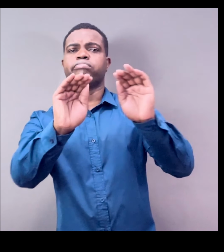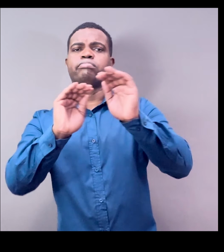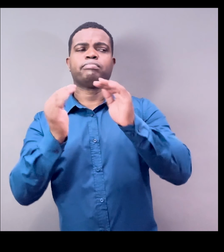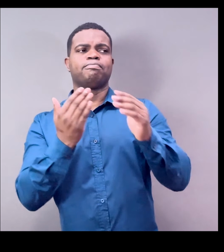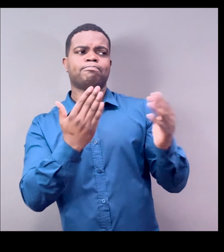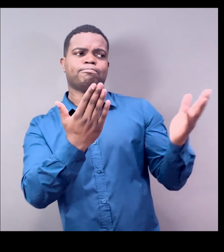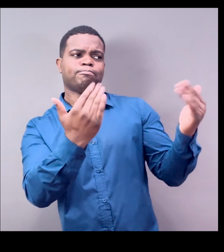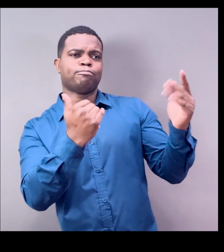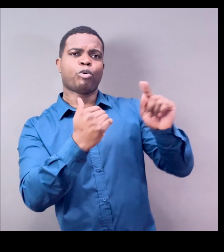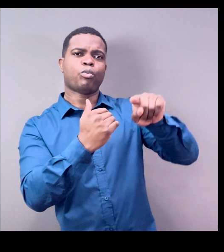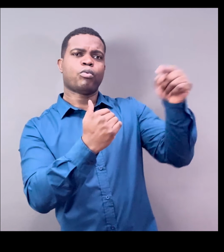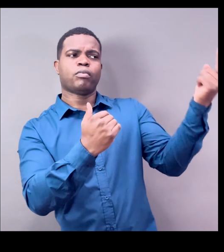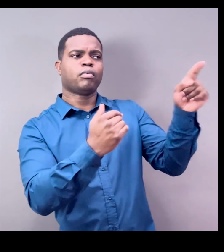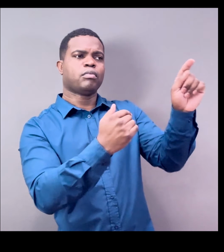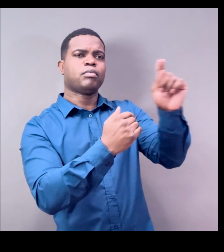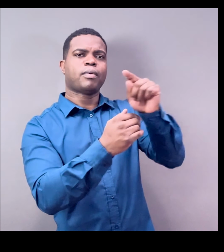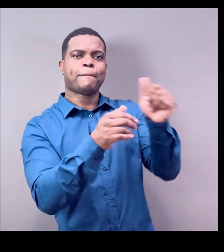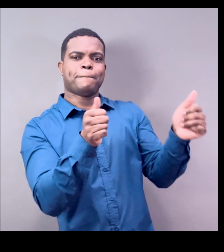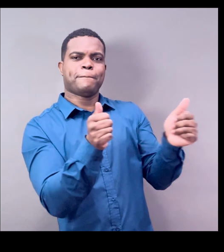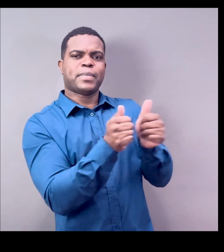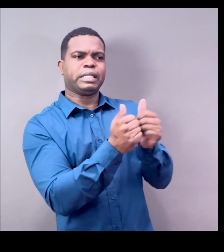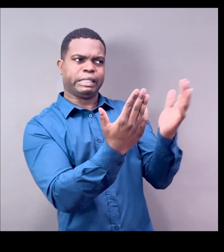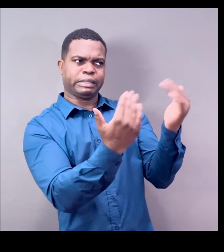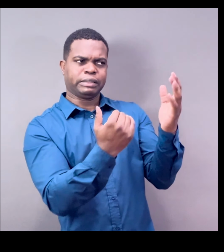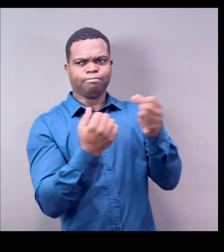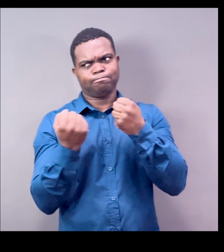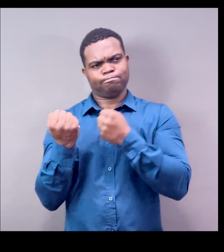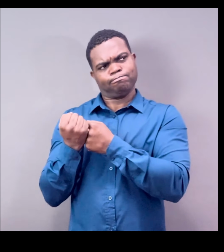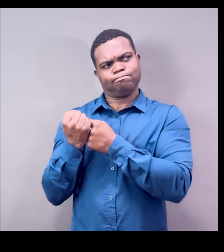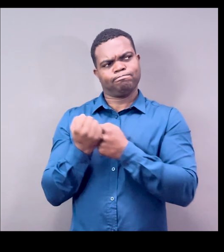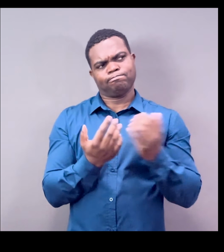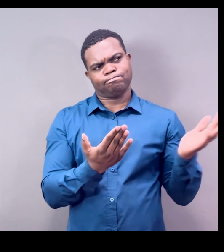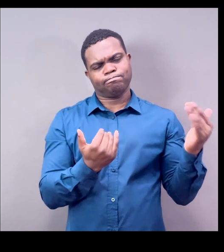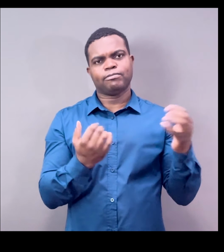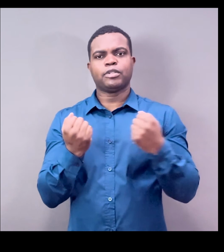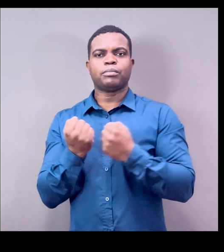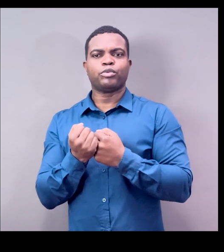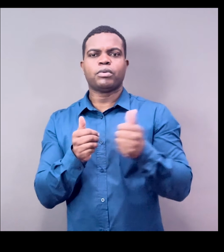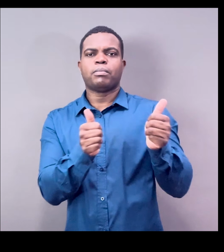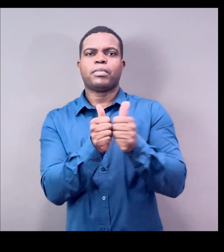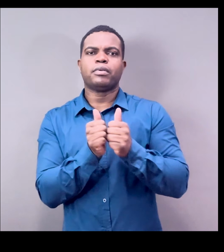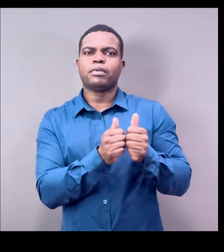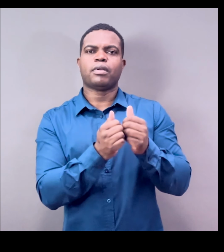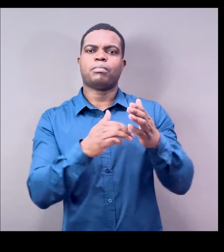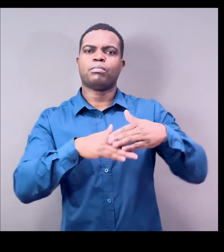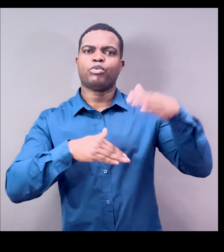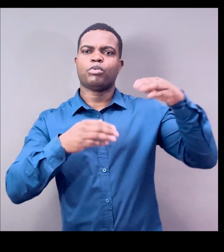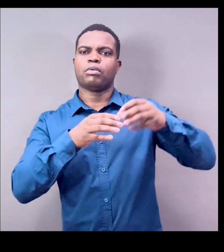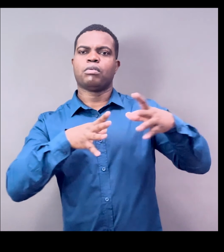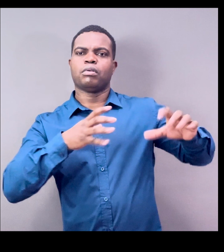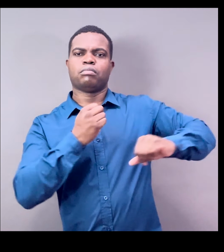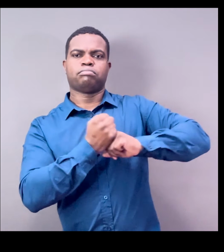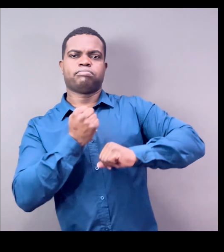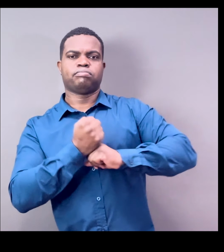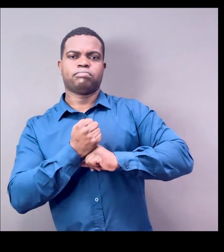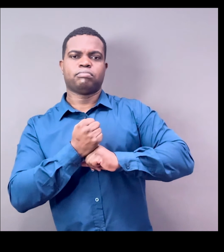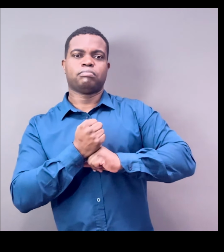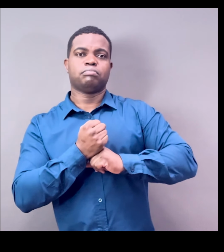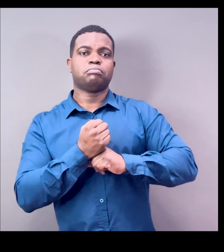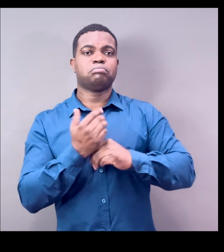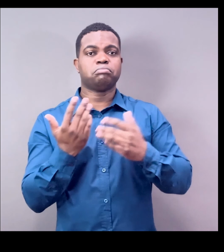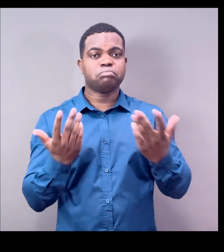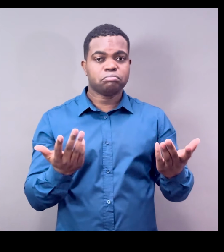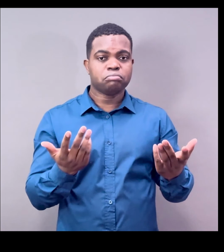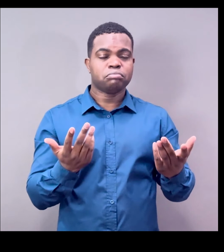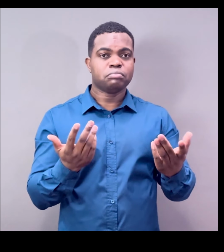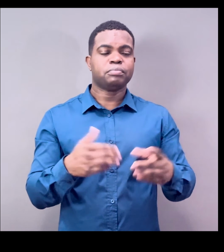to support whatever you want to do. So they are potential contributors. So you need to sit down